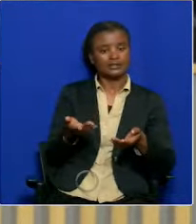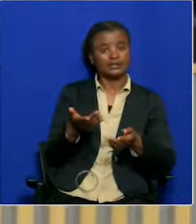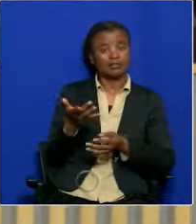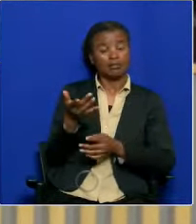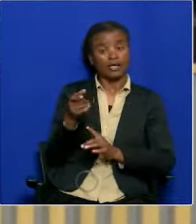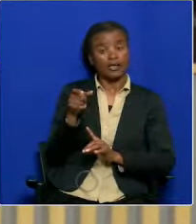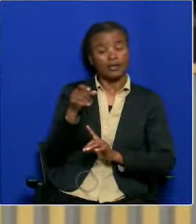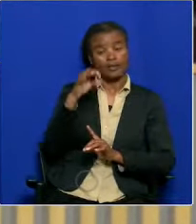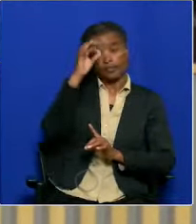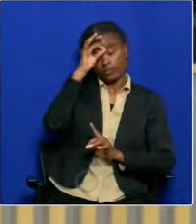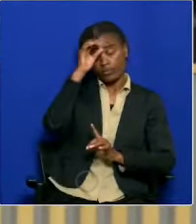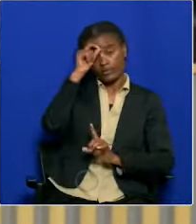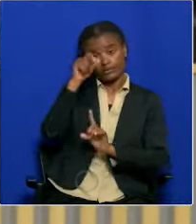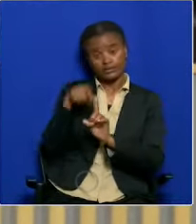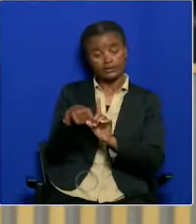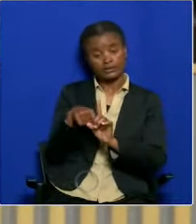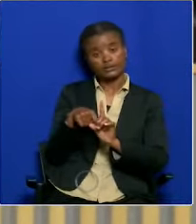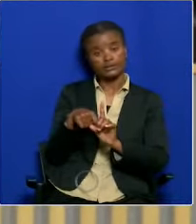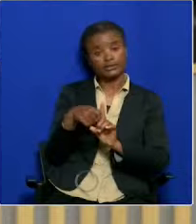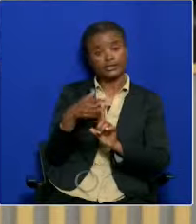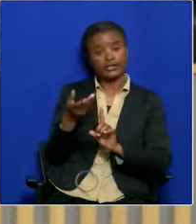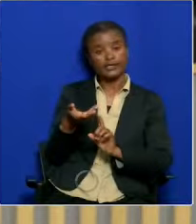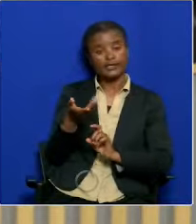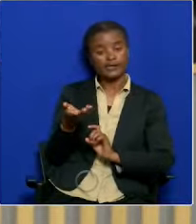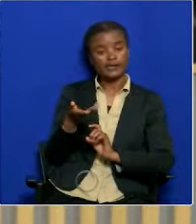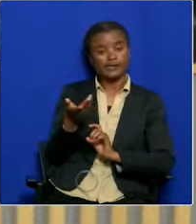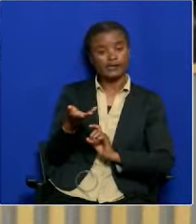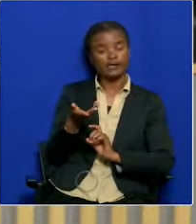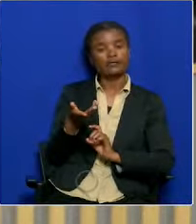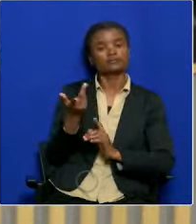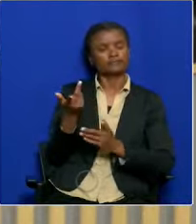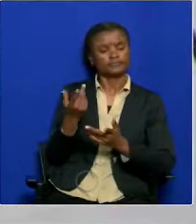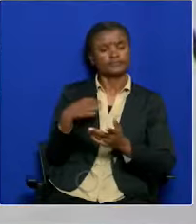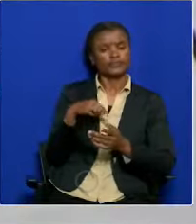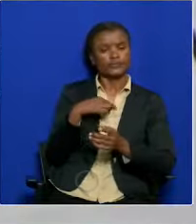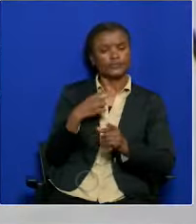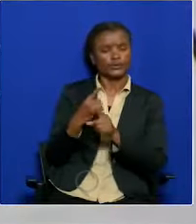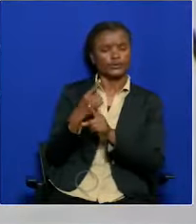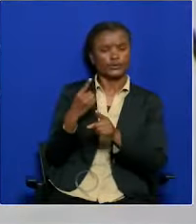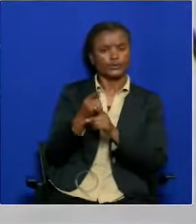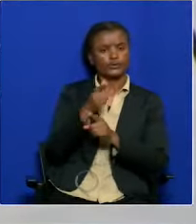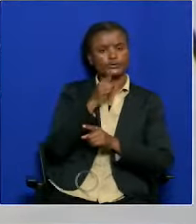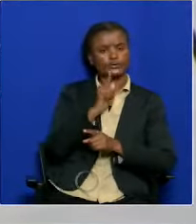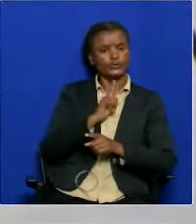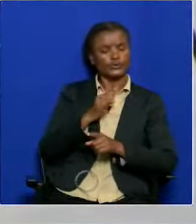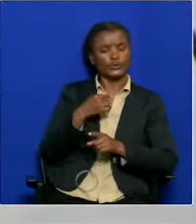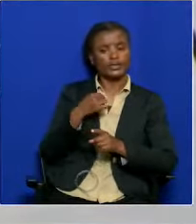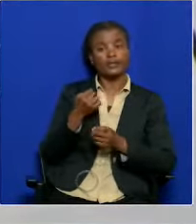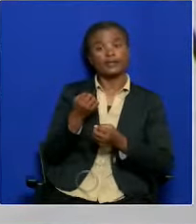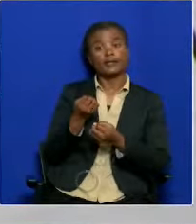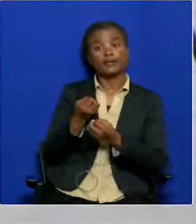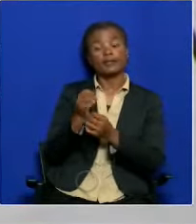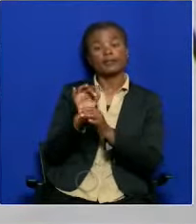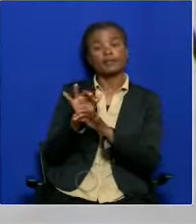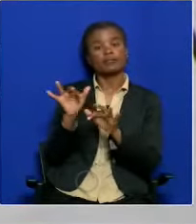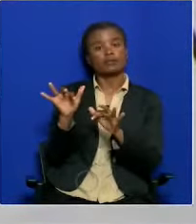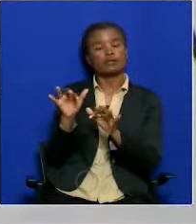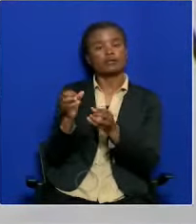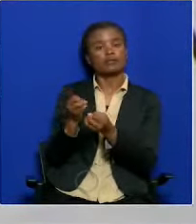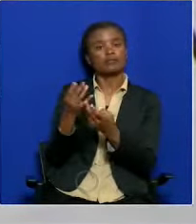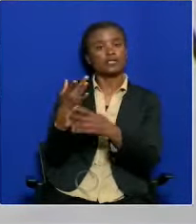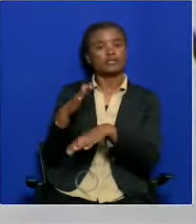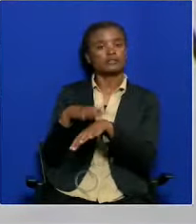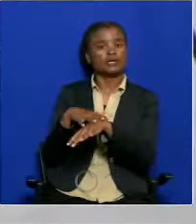are always told that, you know, the more vulnerable, people are more vulnerable when they have